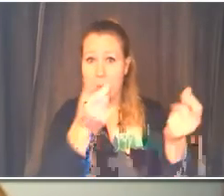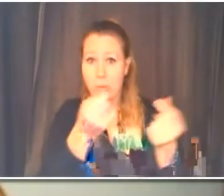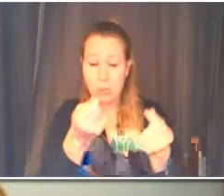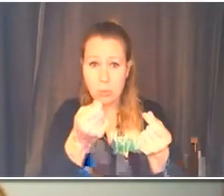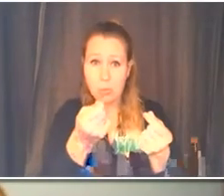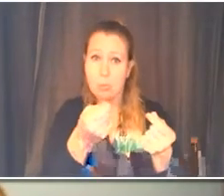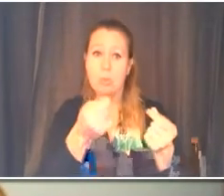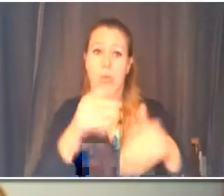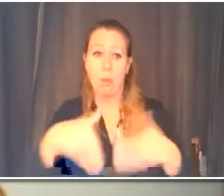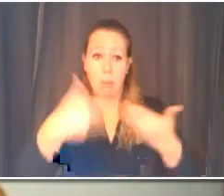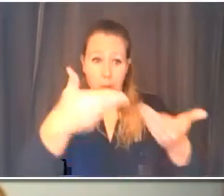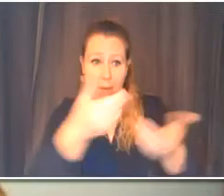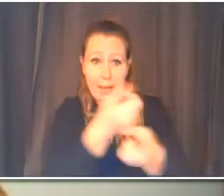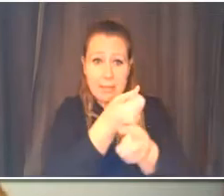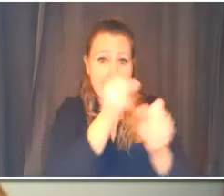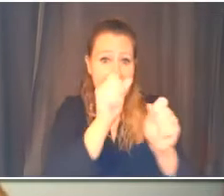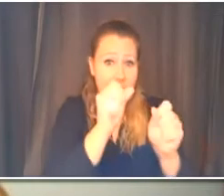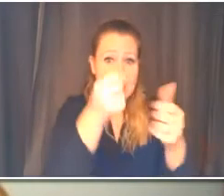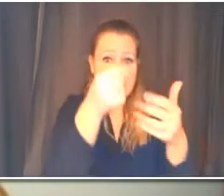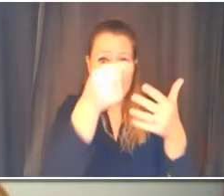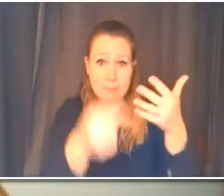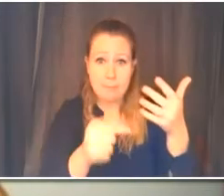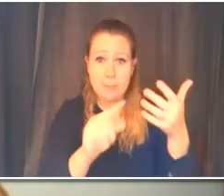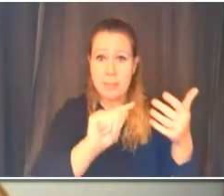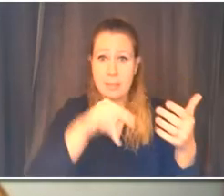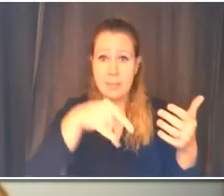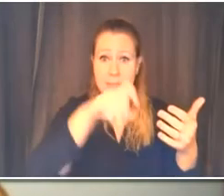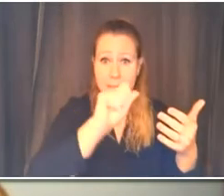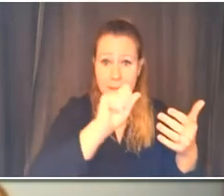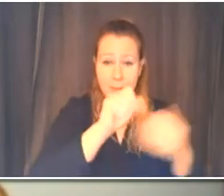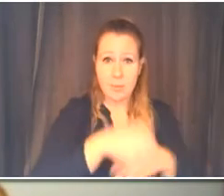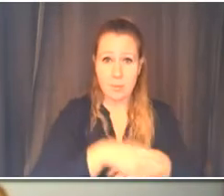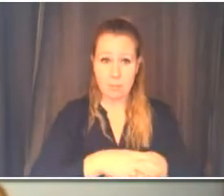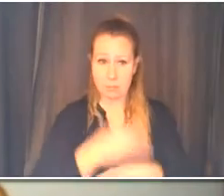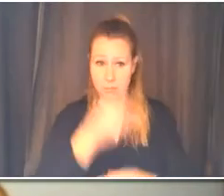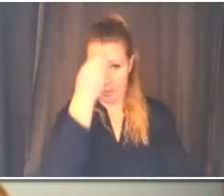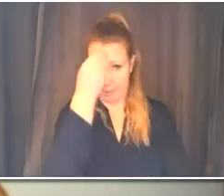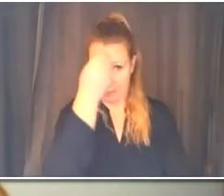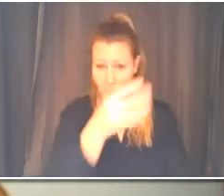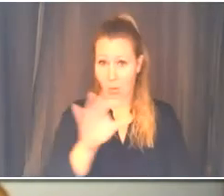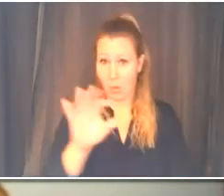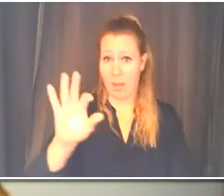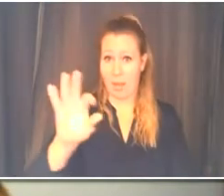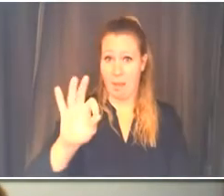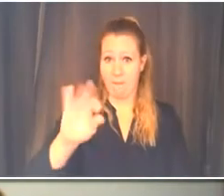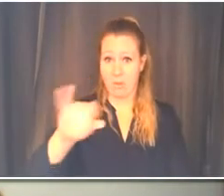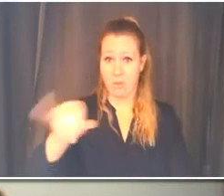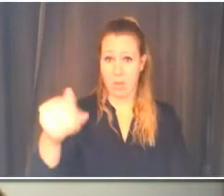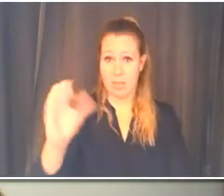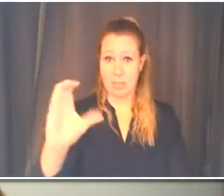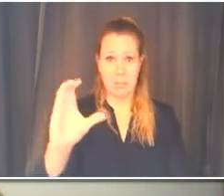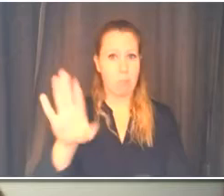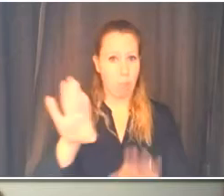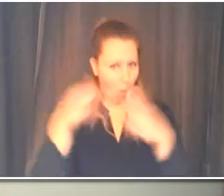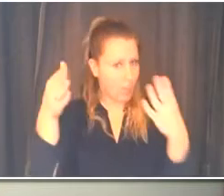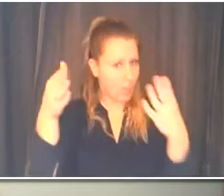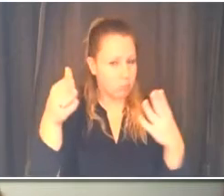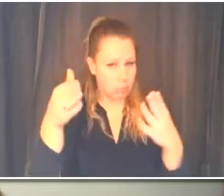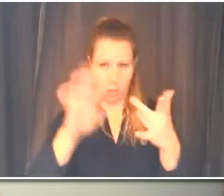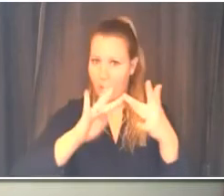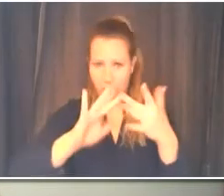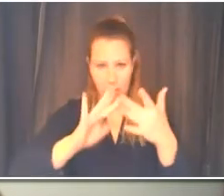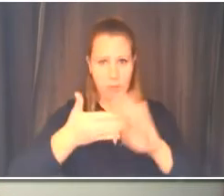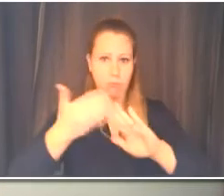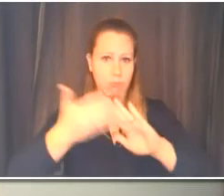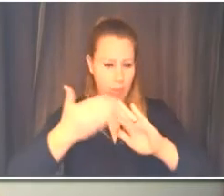propensity violence victims Our Children at Risk households and our elderly households um we've had these lists established you know